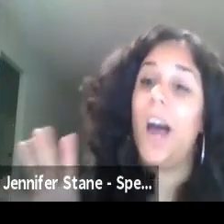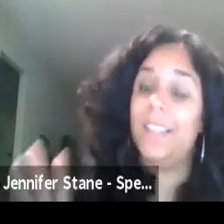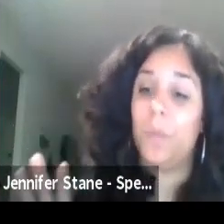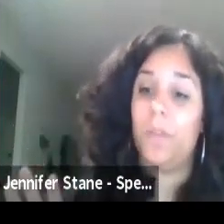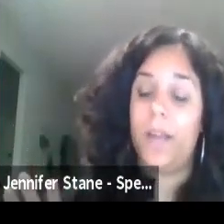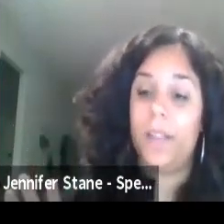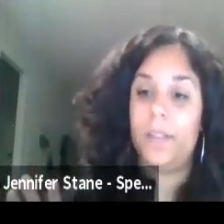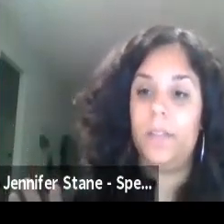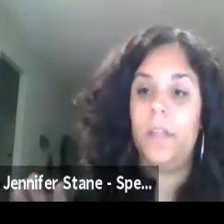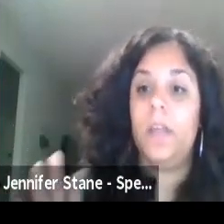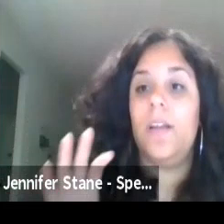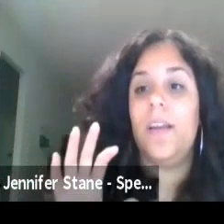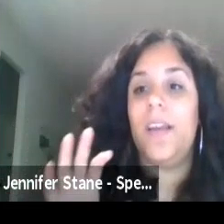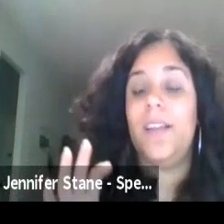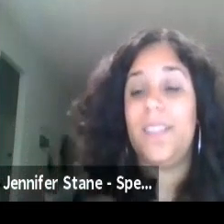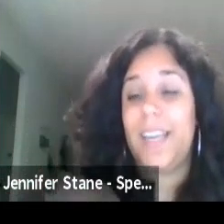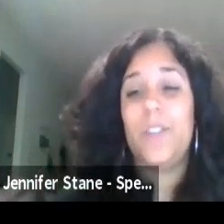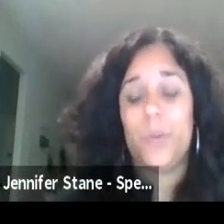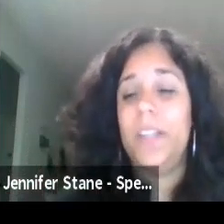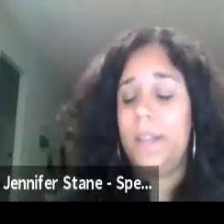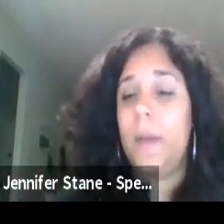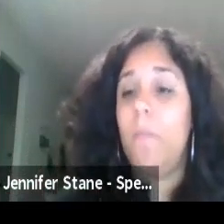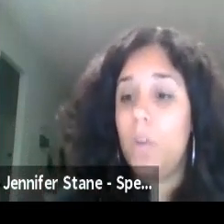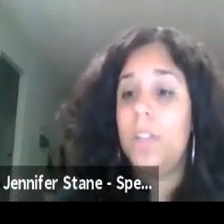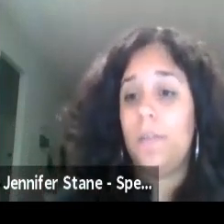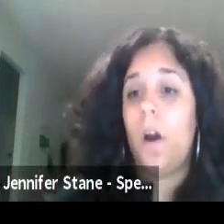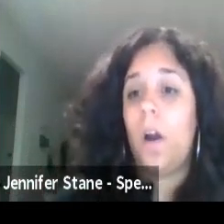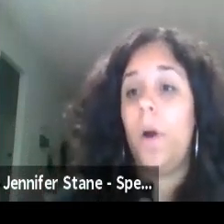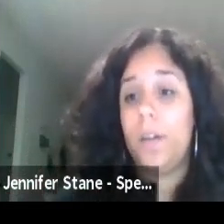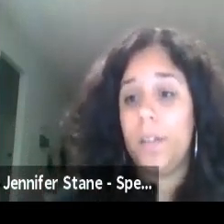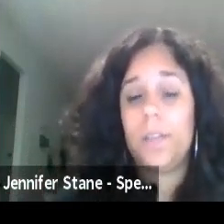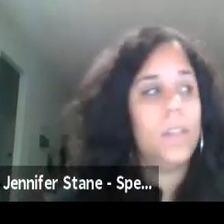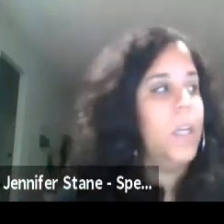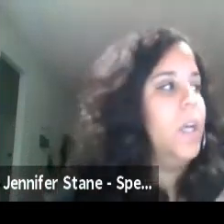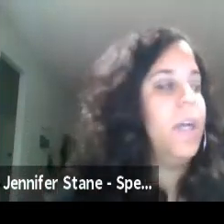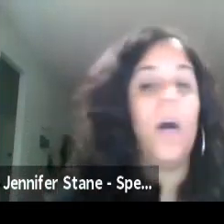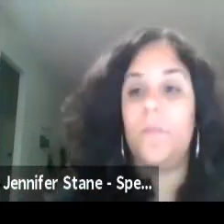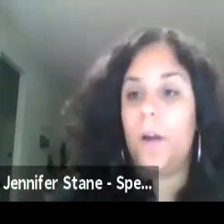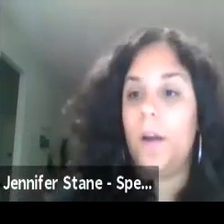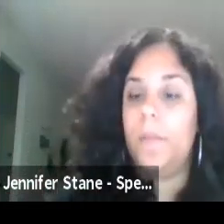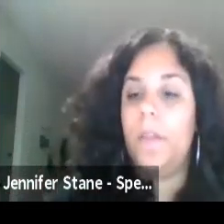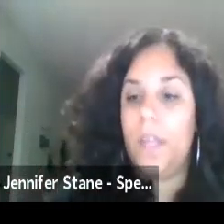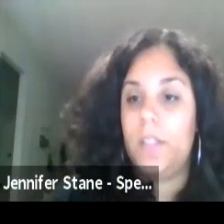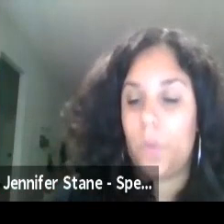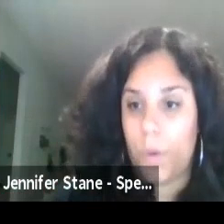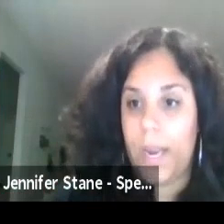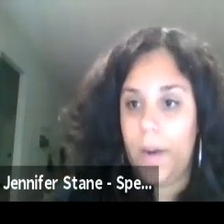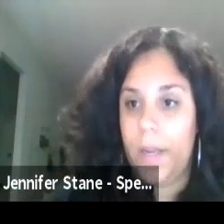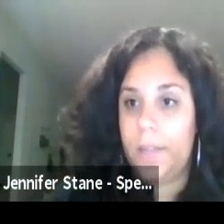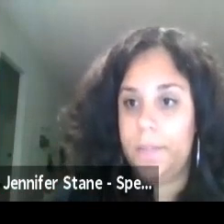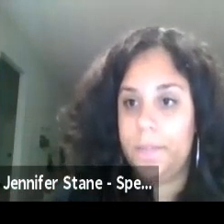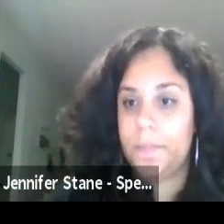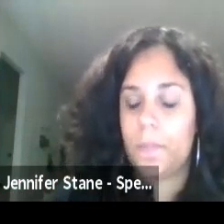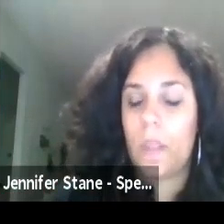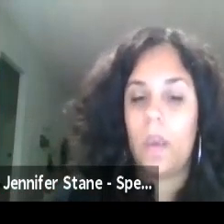were a lot of providers. It stands to reason that most of our partners come from these 3